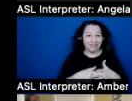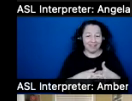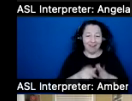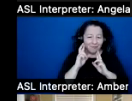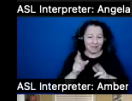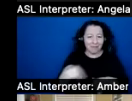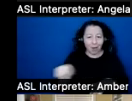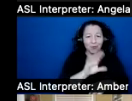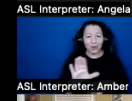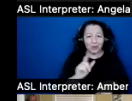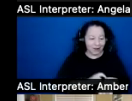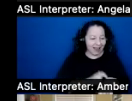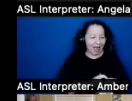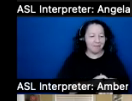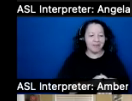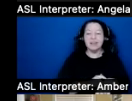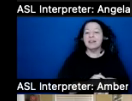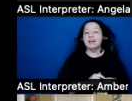time.